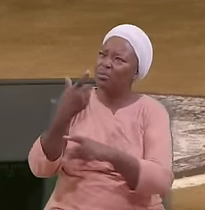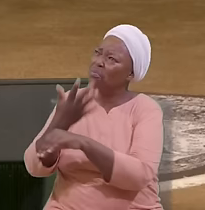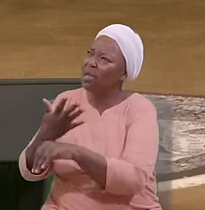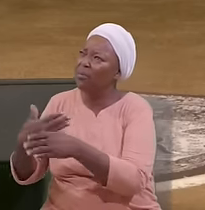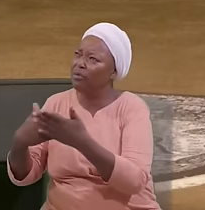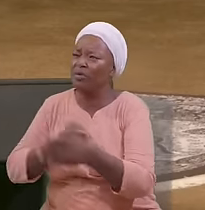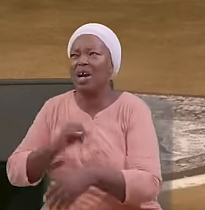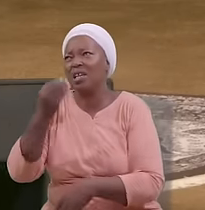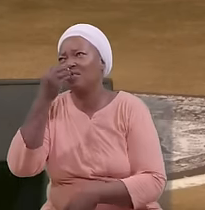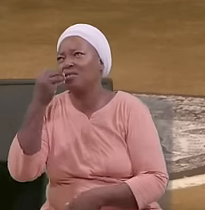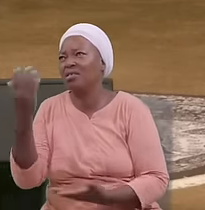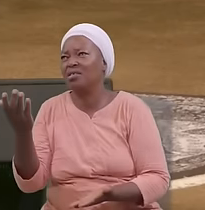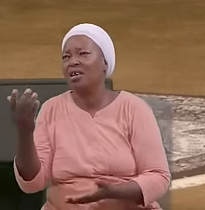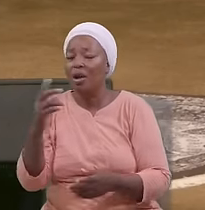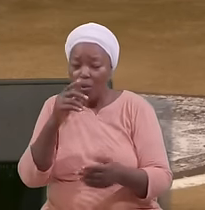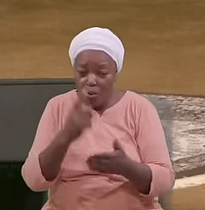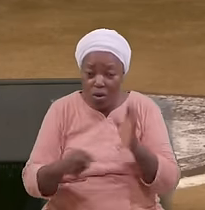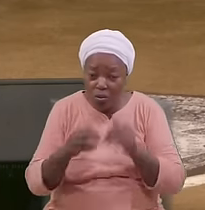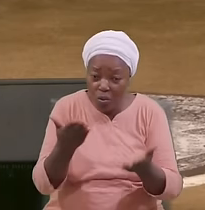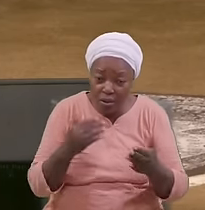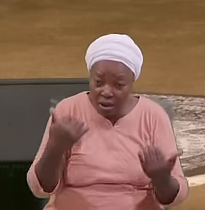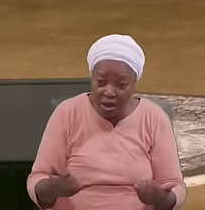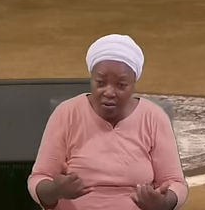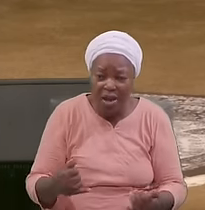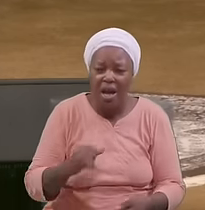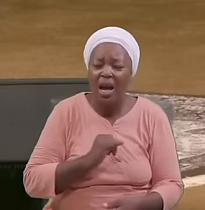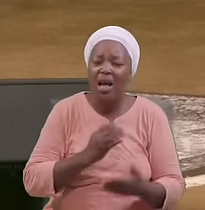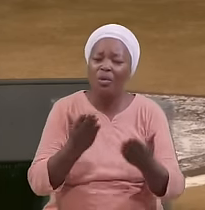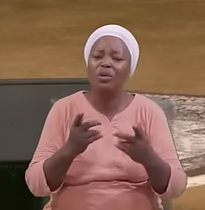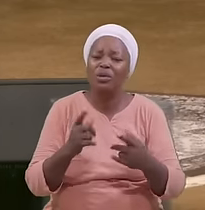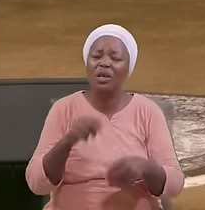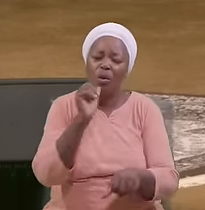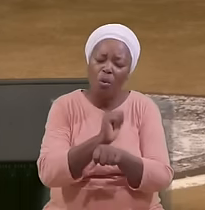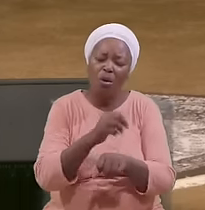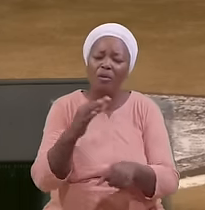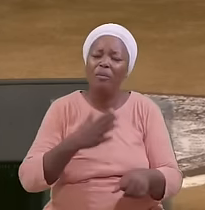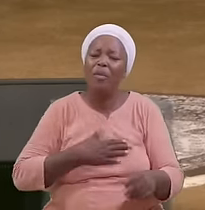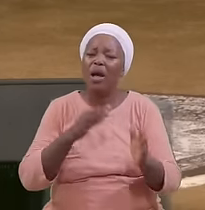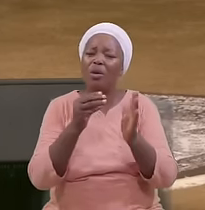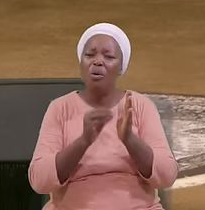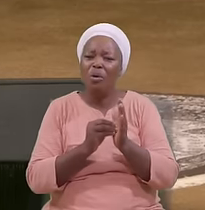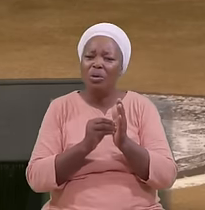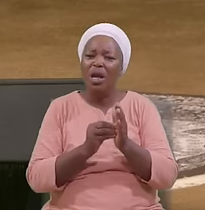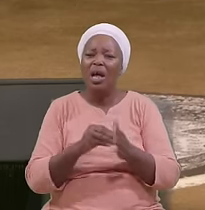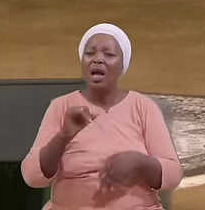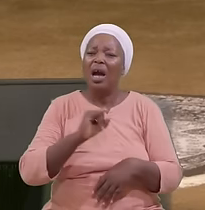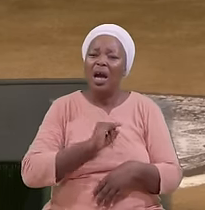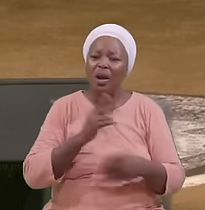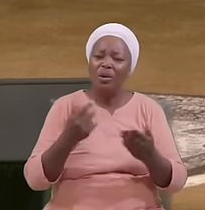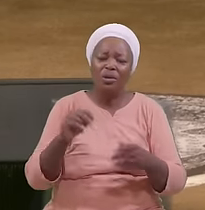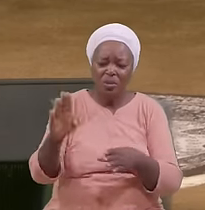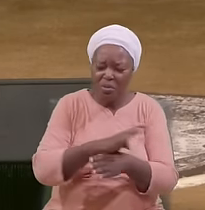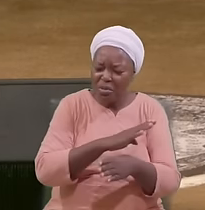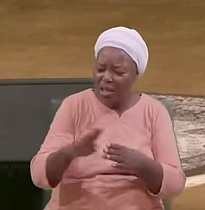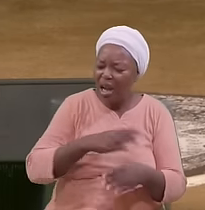plead before I eat. Okay, what do you want? I want a job of my own. I want to earn money